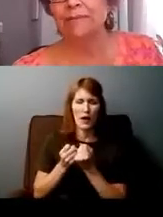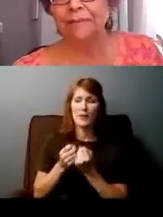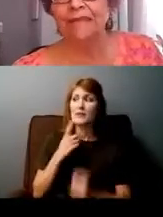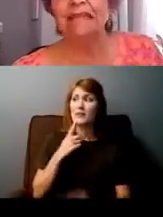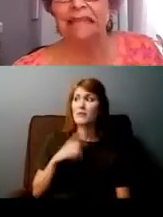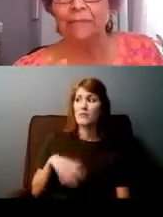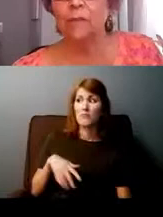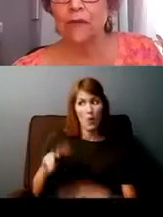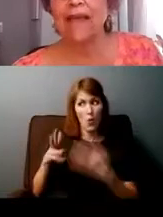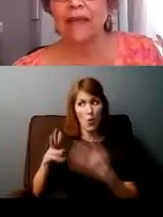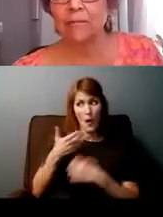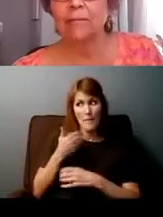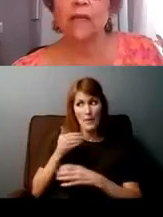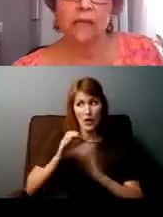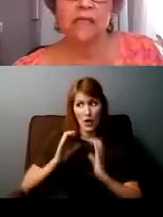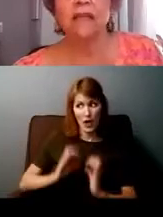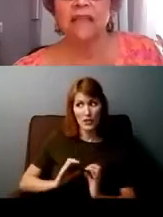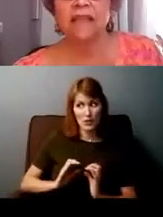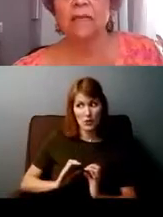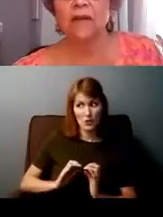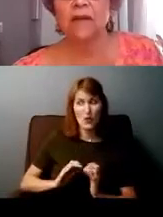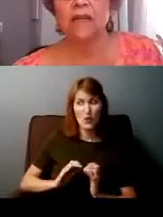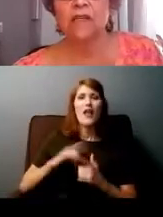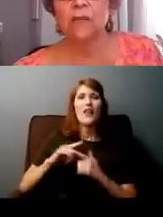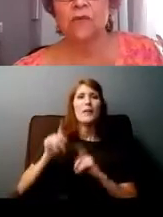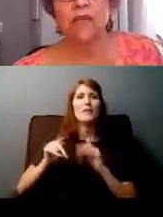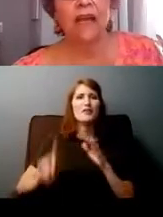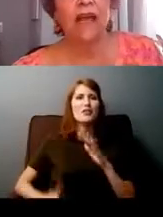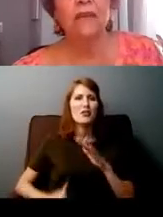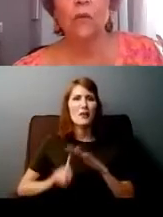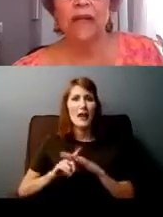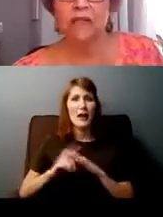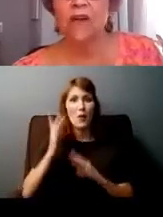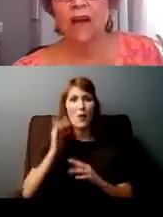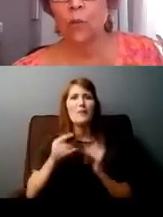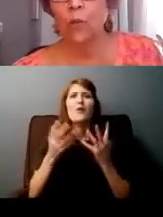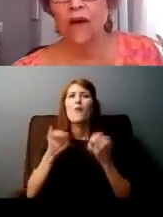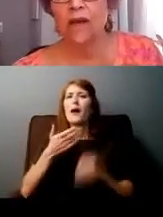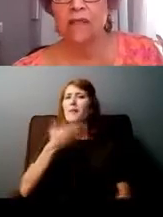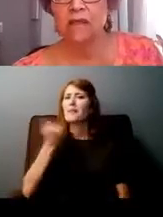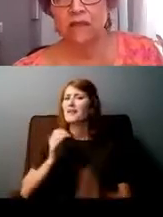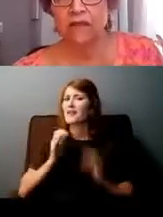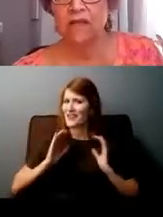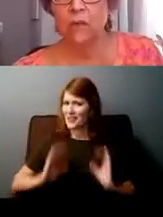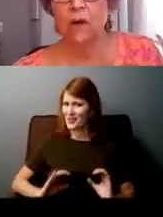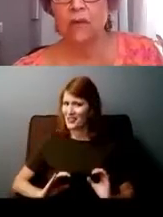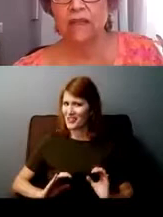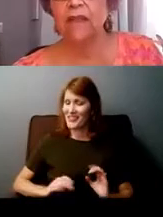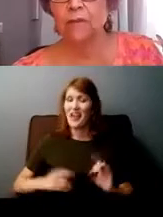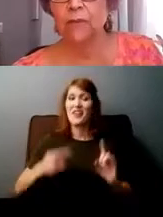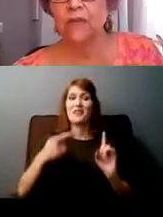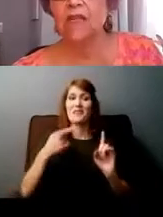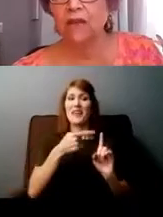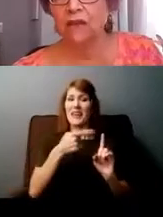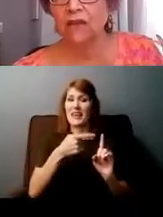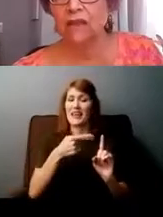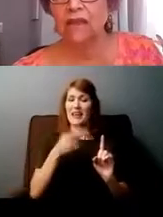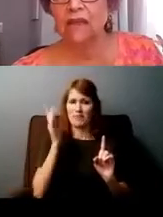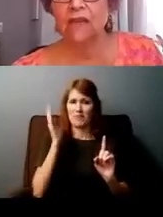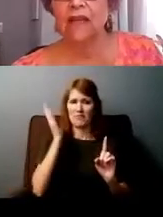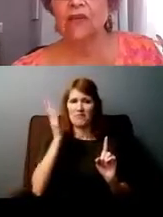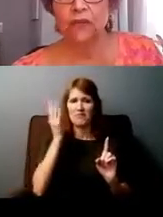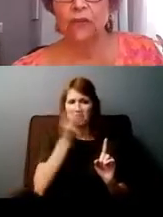customers? People came because they'd like to have better customers. And then what he taught them was this quote in